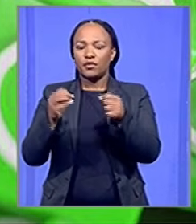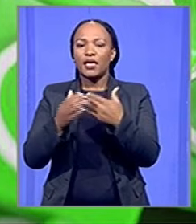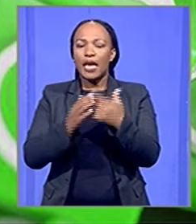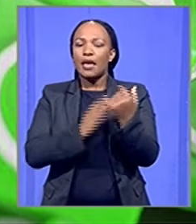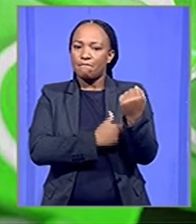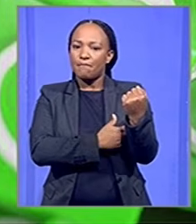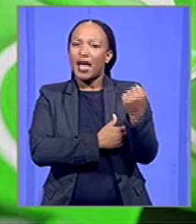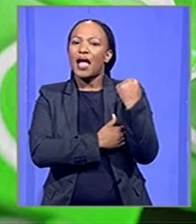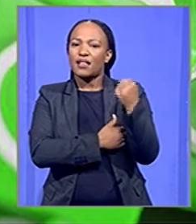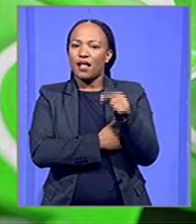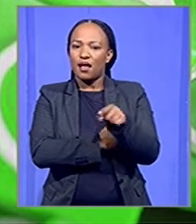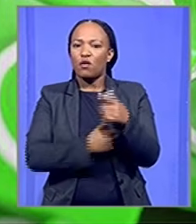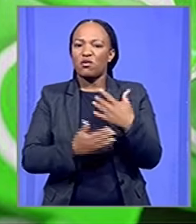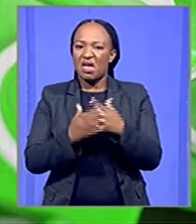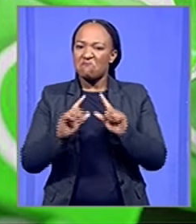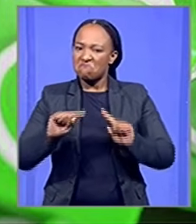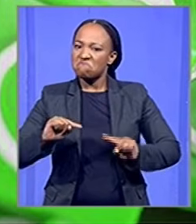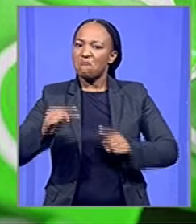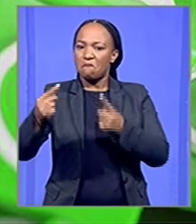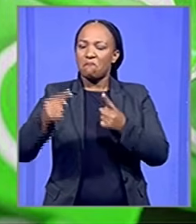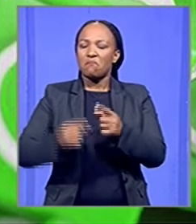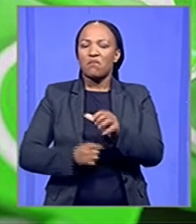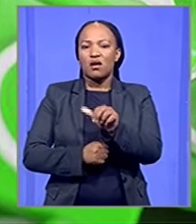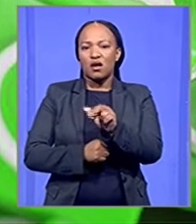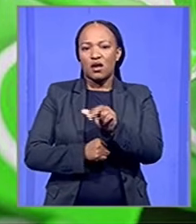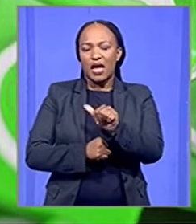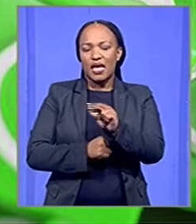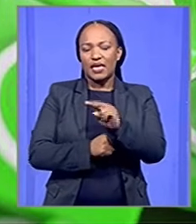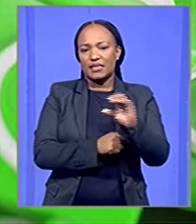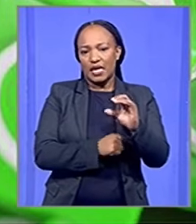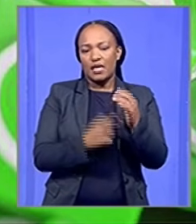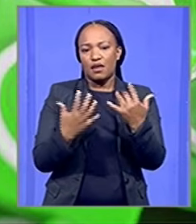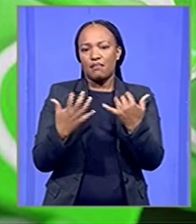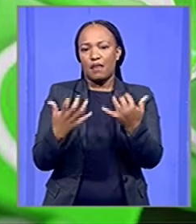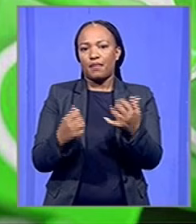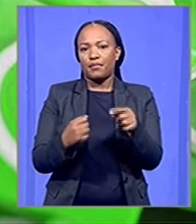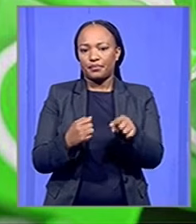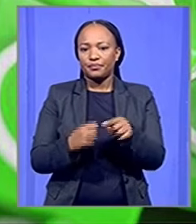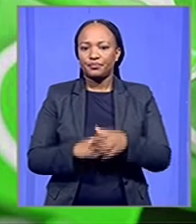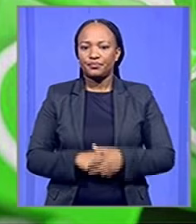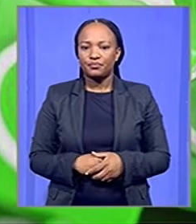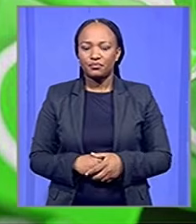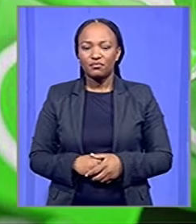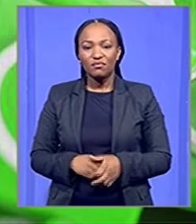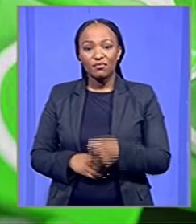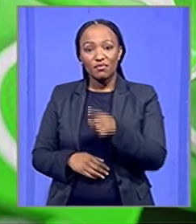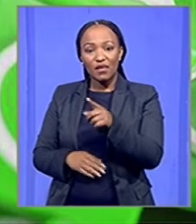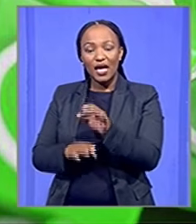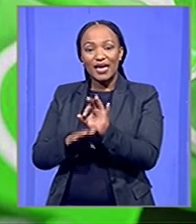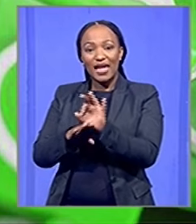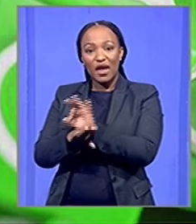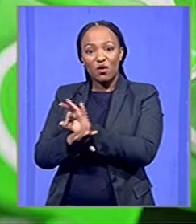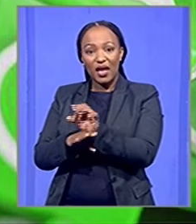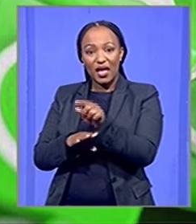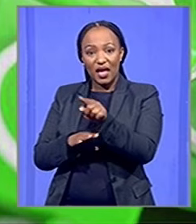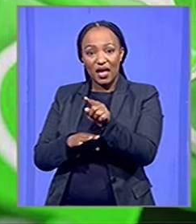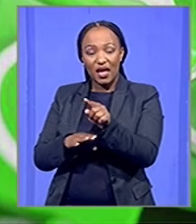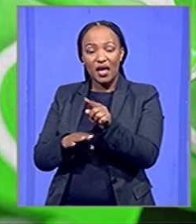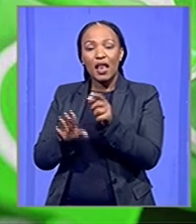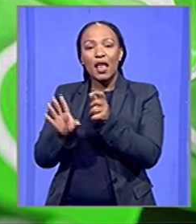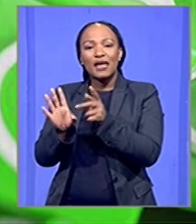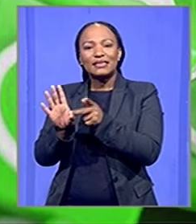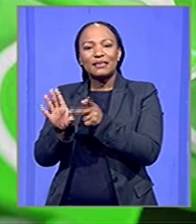kgona go lwantsha lekoko la ANC ko parlamenteng. Leano lena la step aside ha le